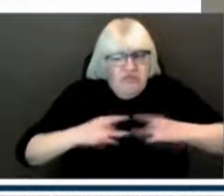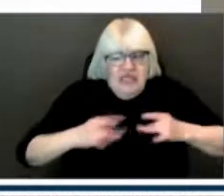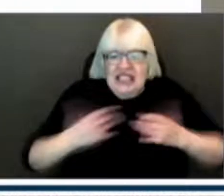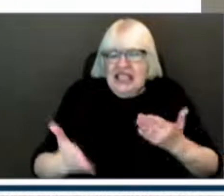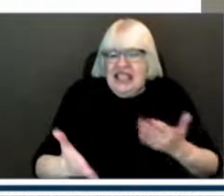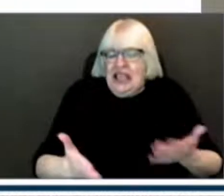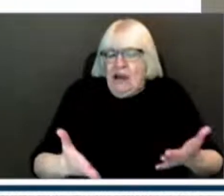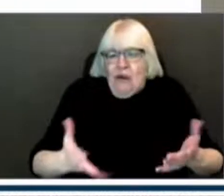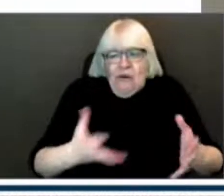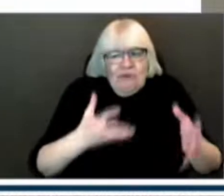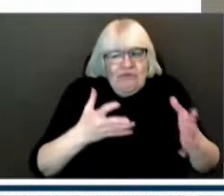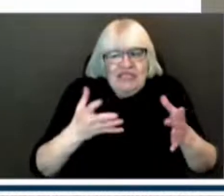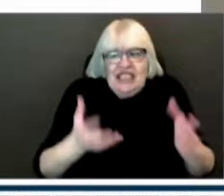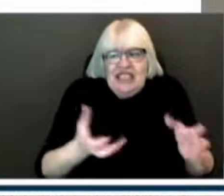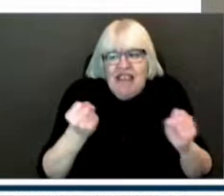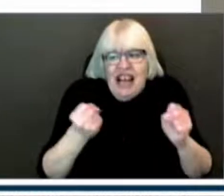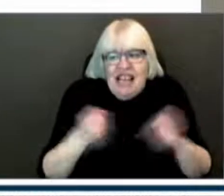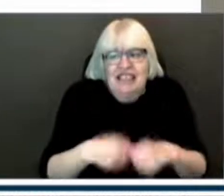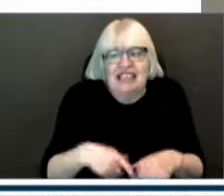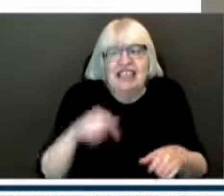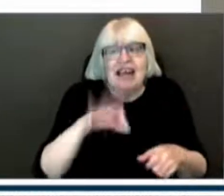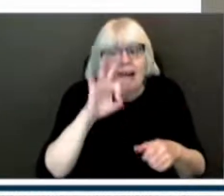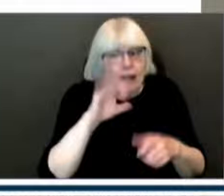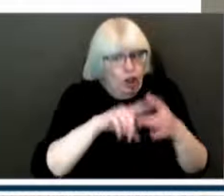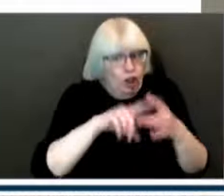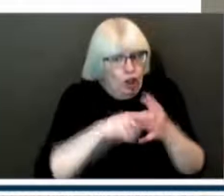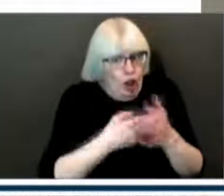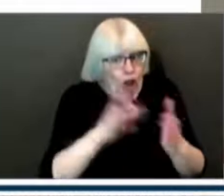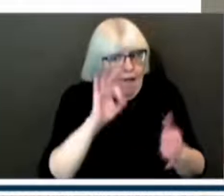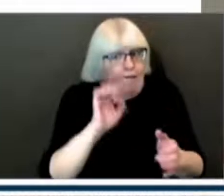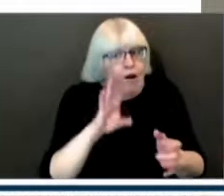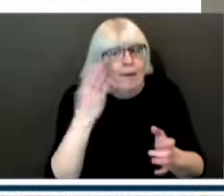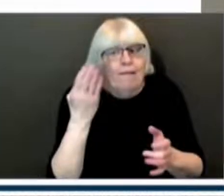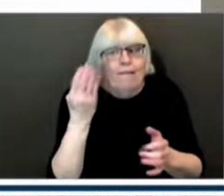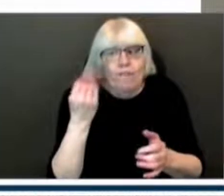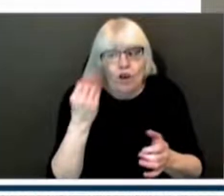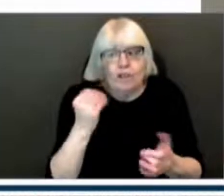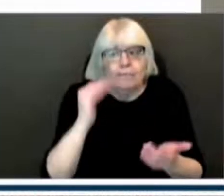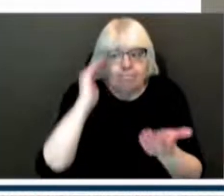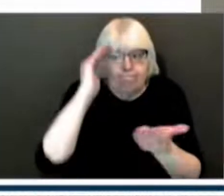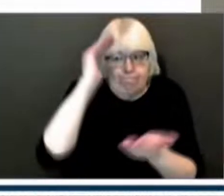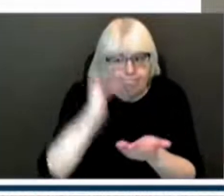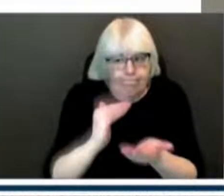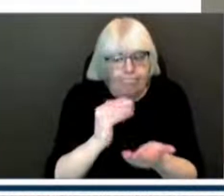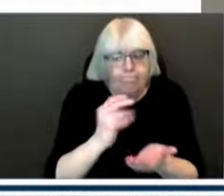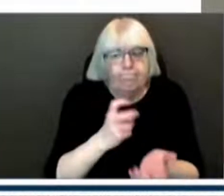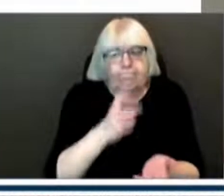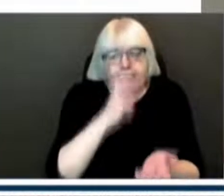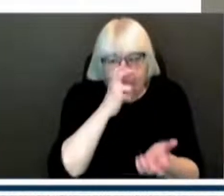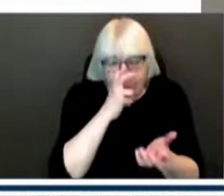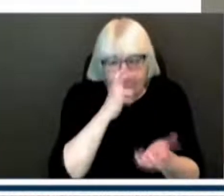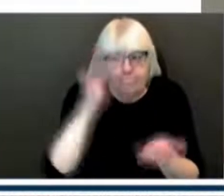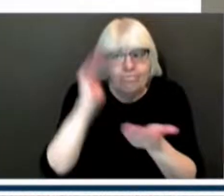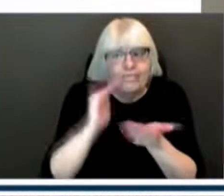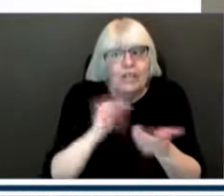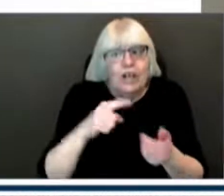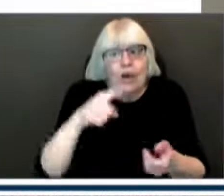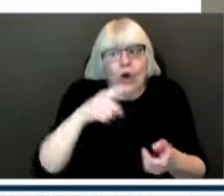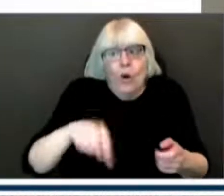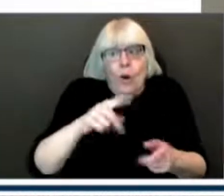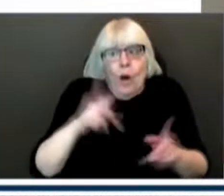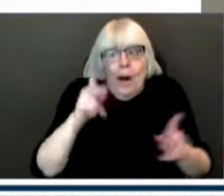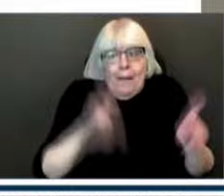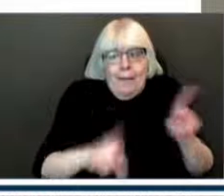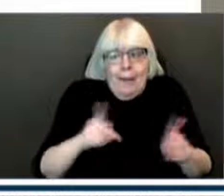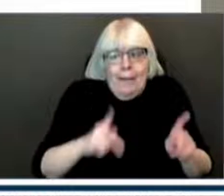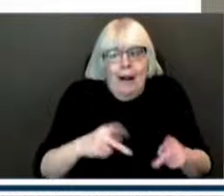will continue to carefully balance limiting the impact of Omicron on our most vulnerable in our healthcare system while starting to get